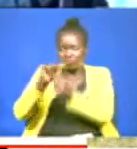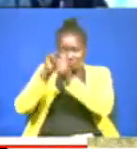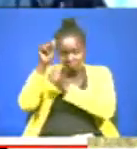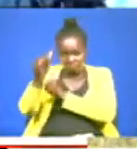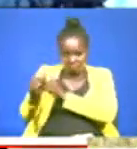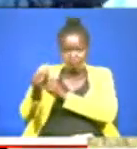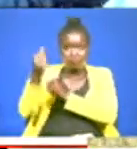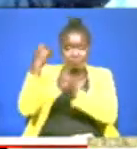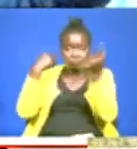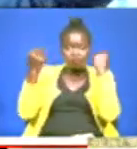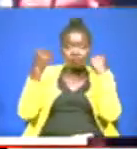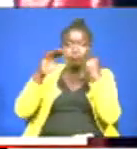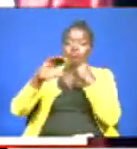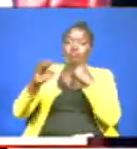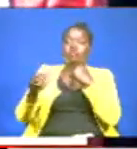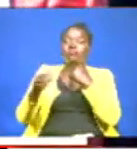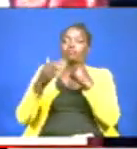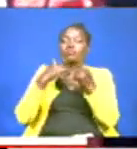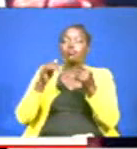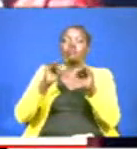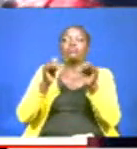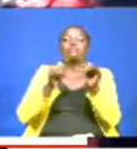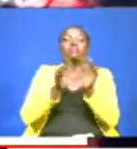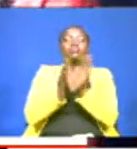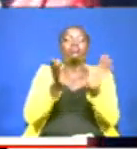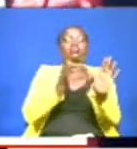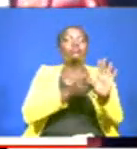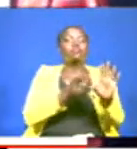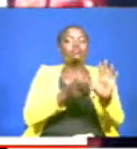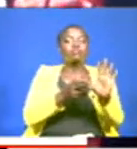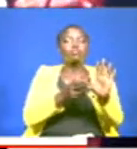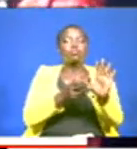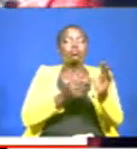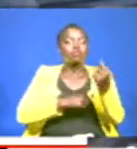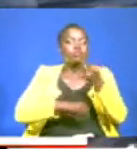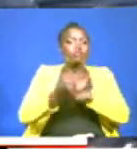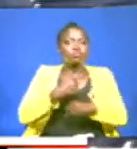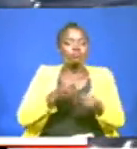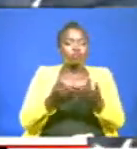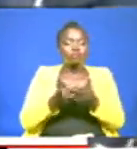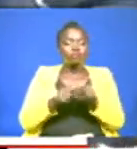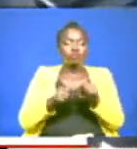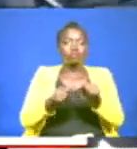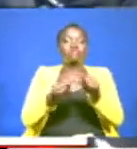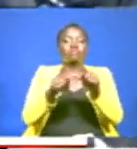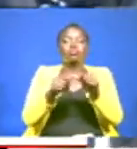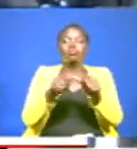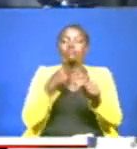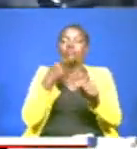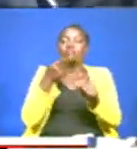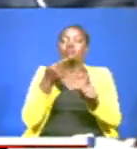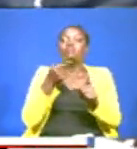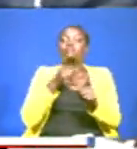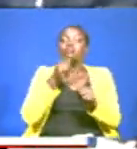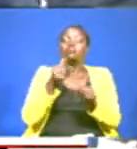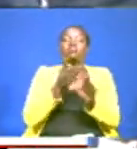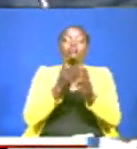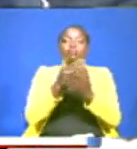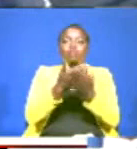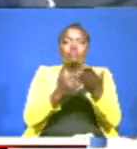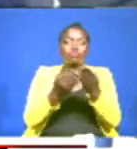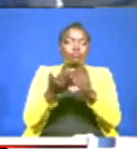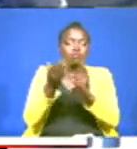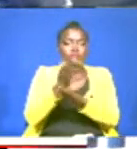Kericho County. They want a new public participation exercise to be carried out, claiming that they were not part of the previous